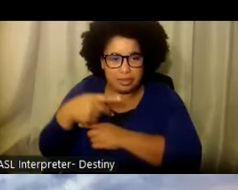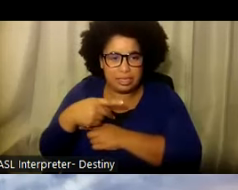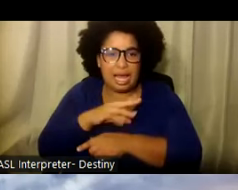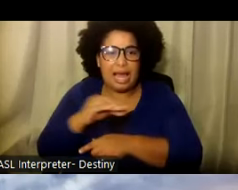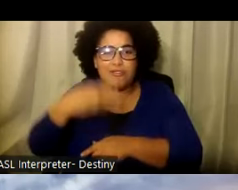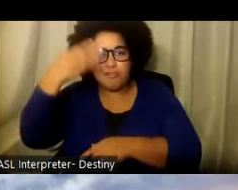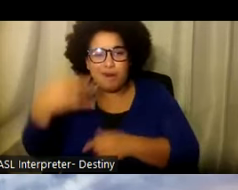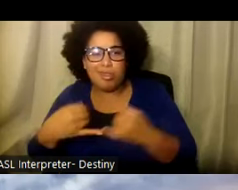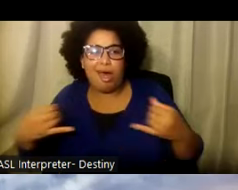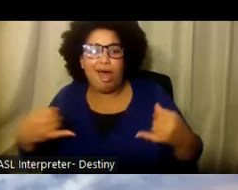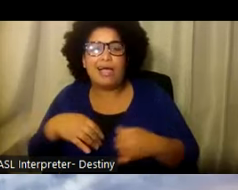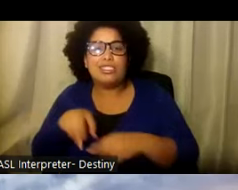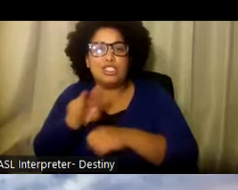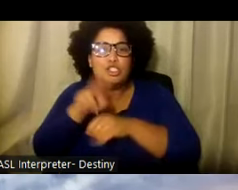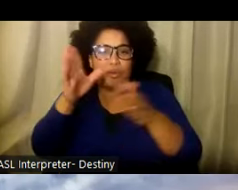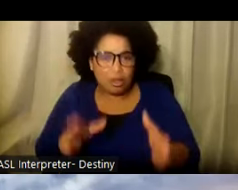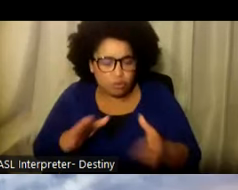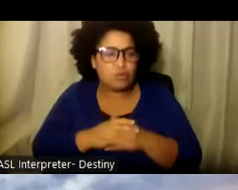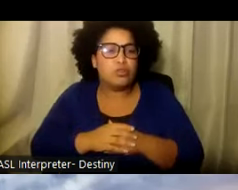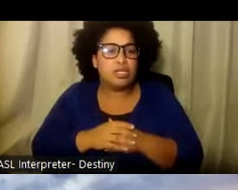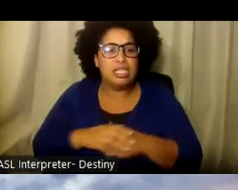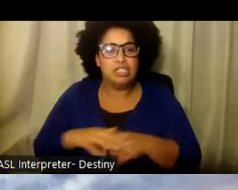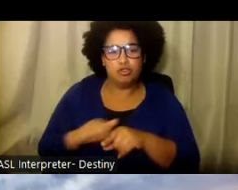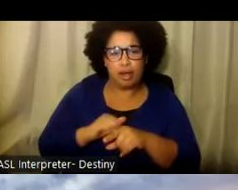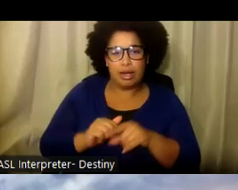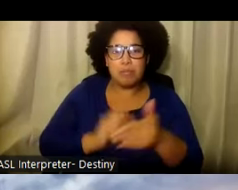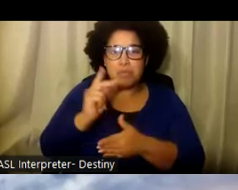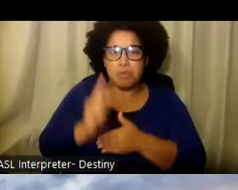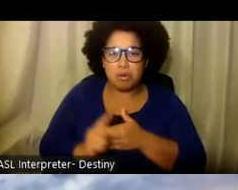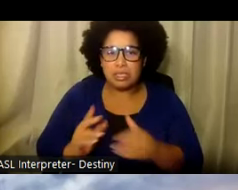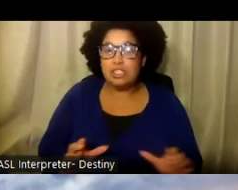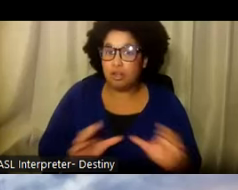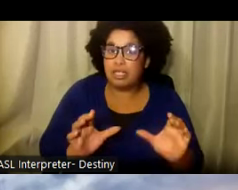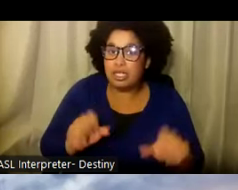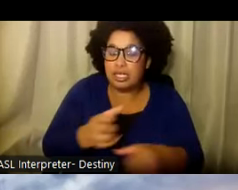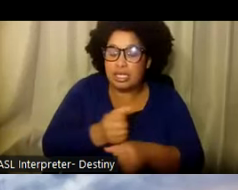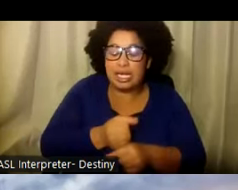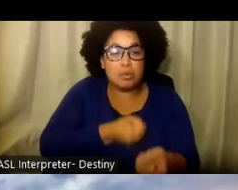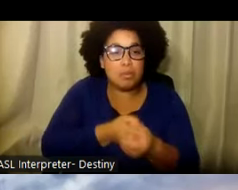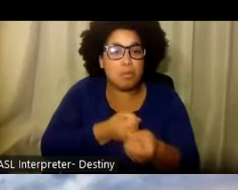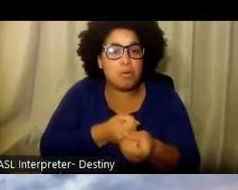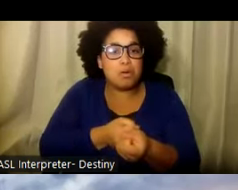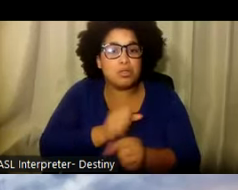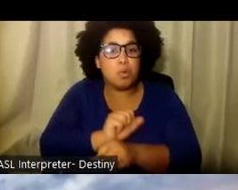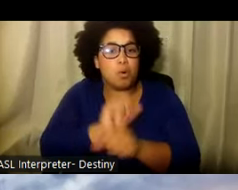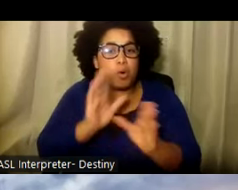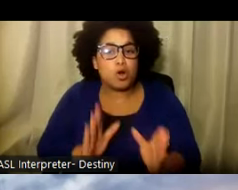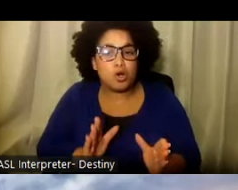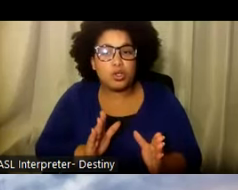supervisors. This training and certification program supports the workforce with